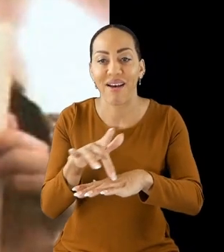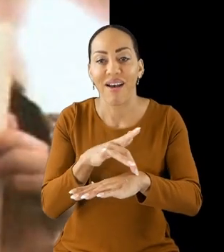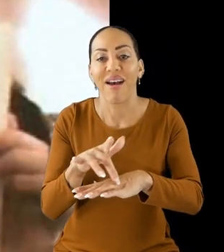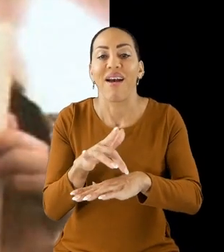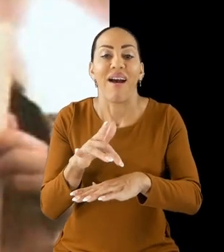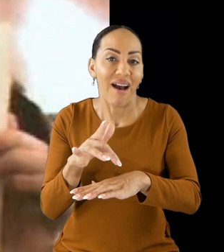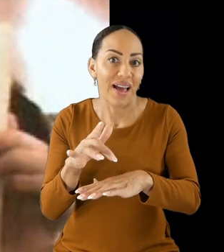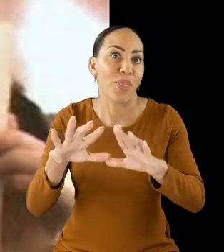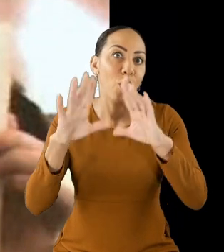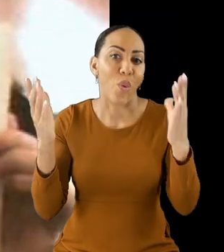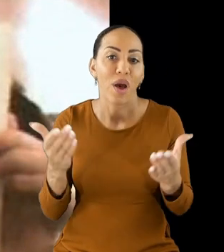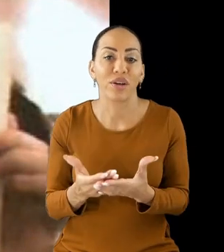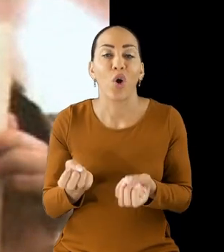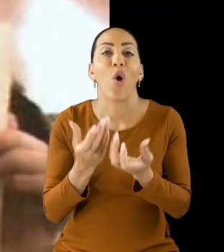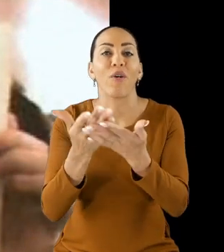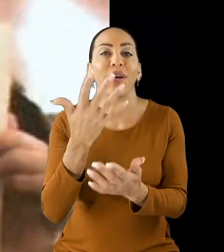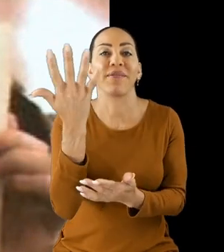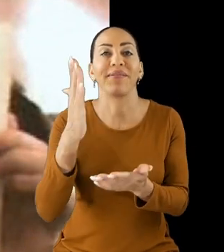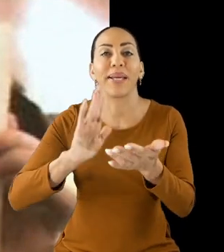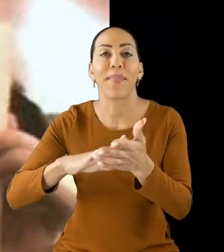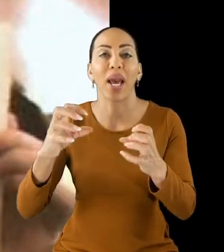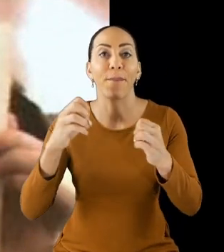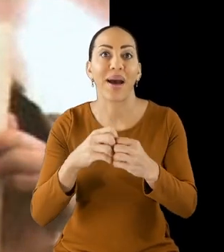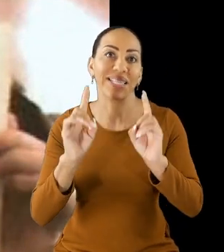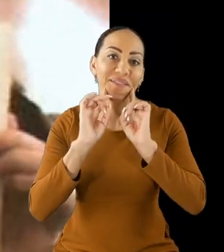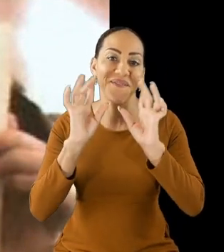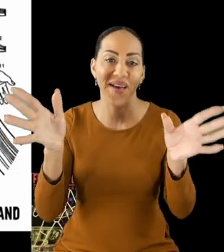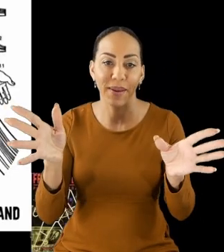everyone 15 megabytes of fame. In